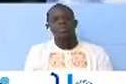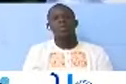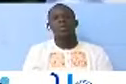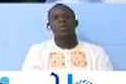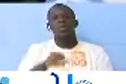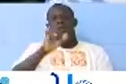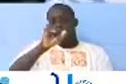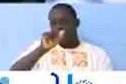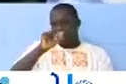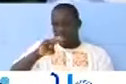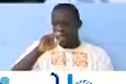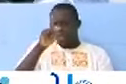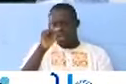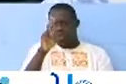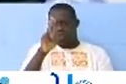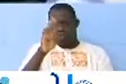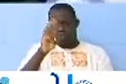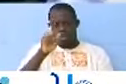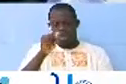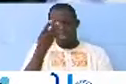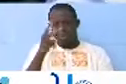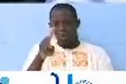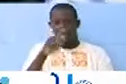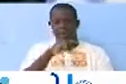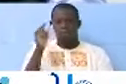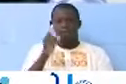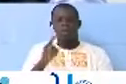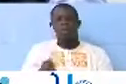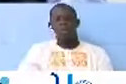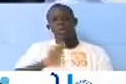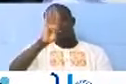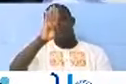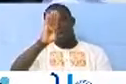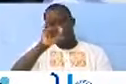Ebe Yankuba Jumala. Yankuba Baji. Yankuba Baji.